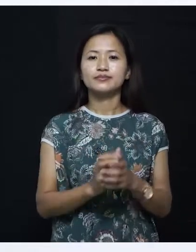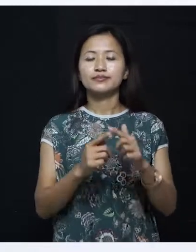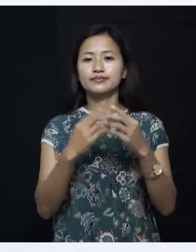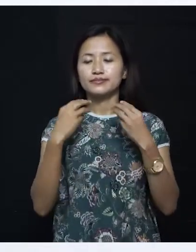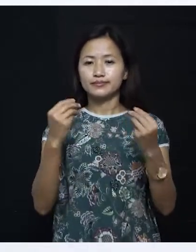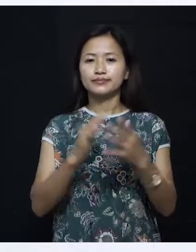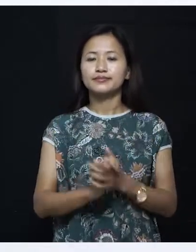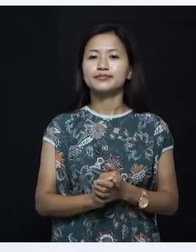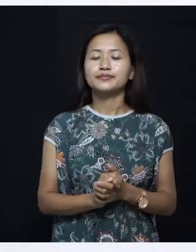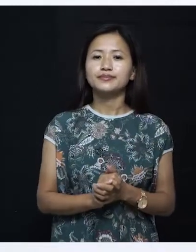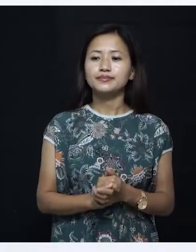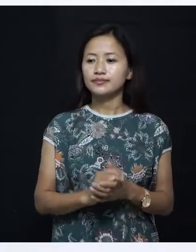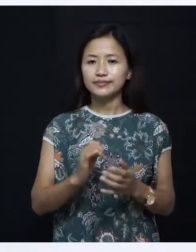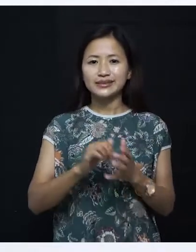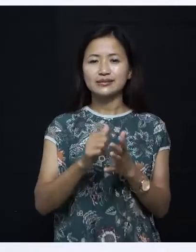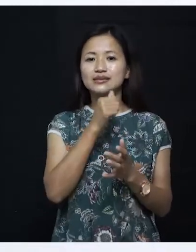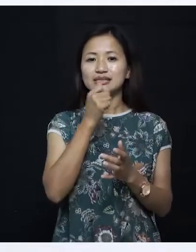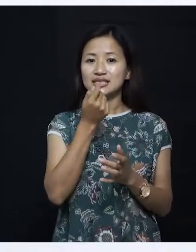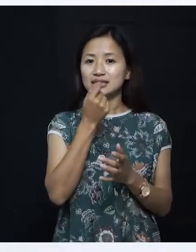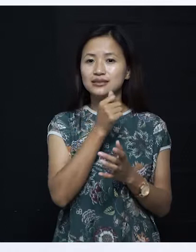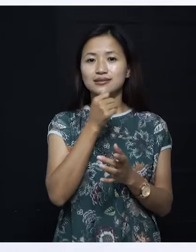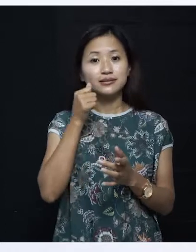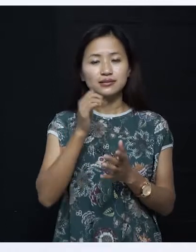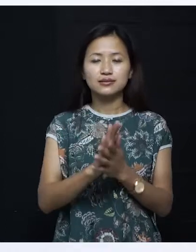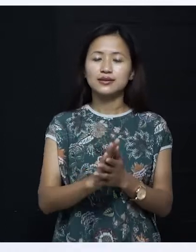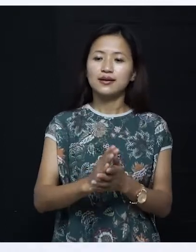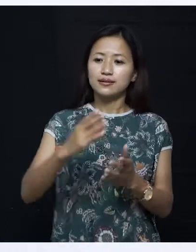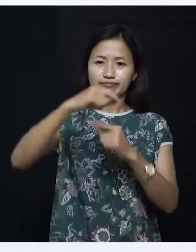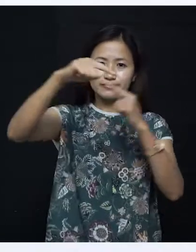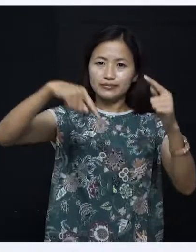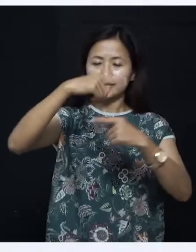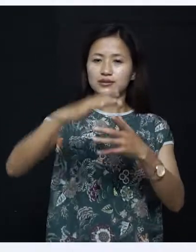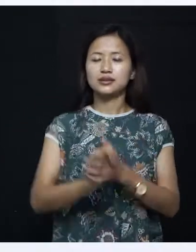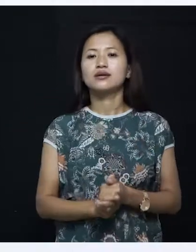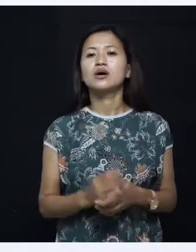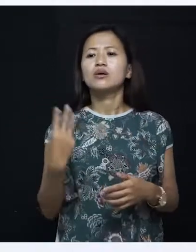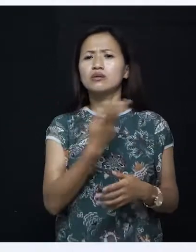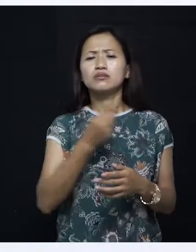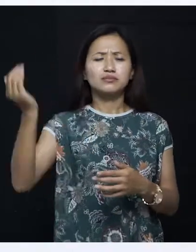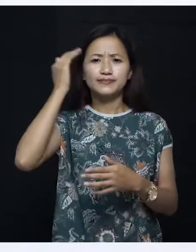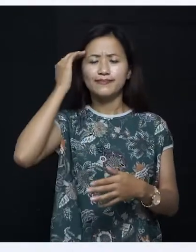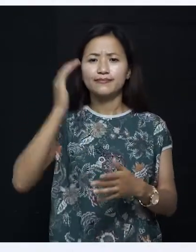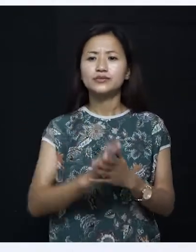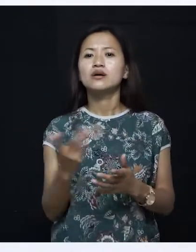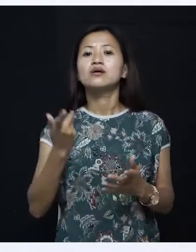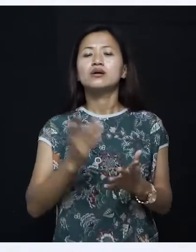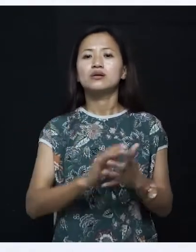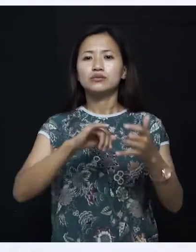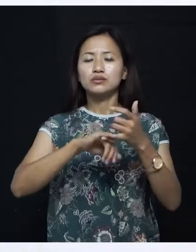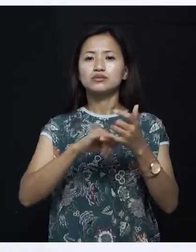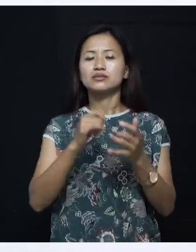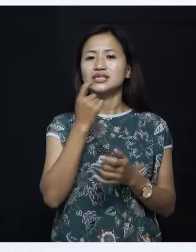one is we have this sugar industry. Okay, sugar industry, and we all know that how sugars